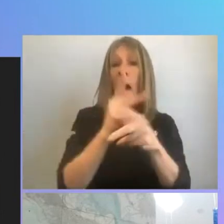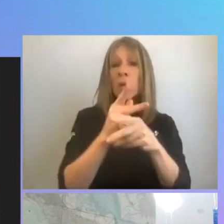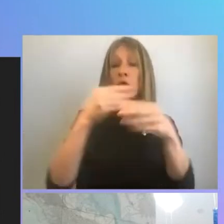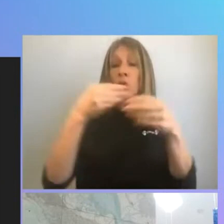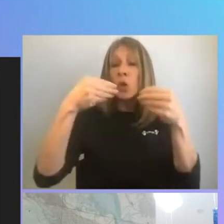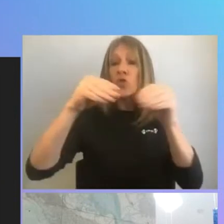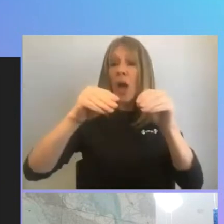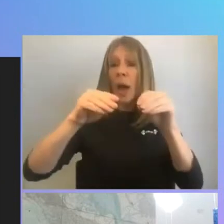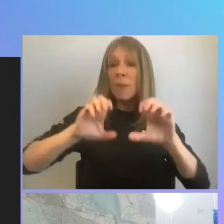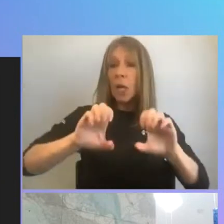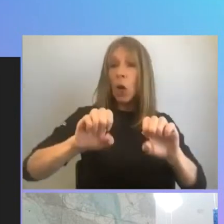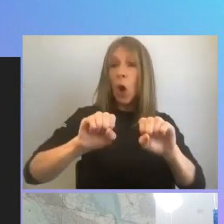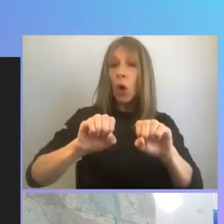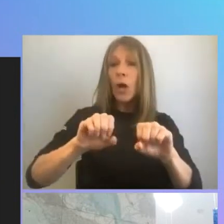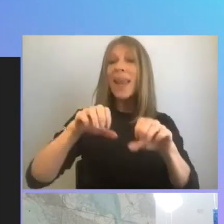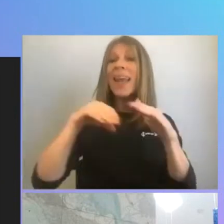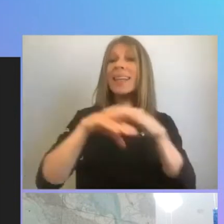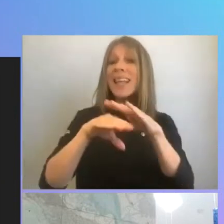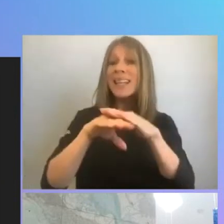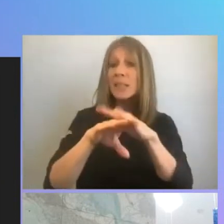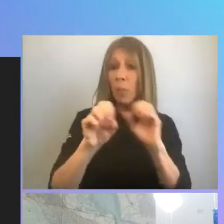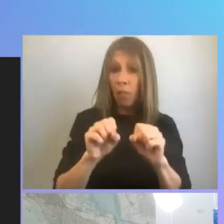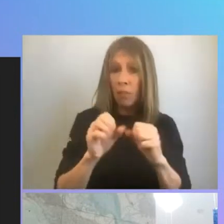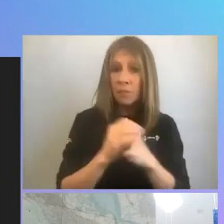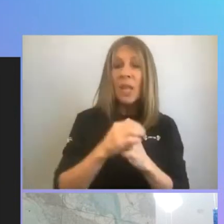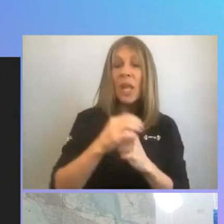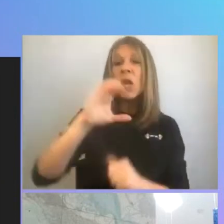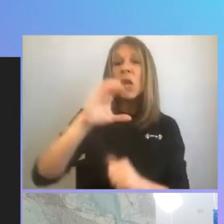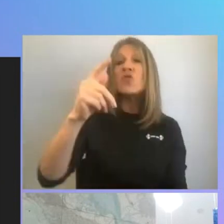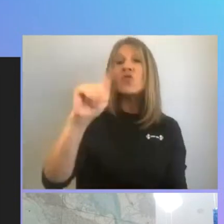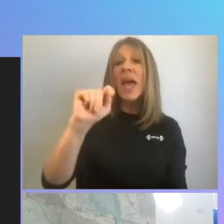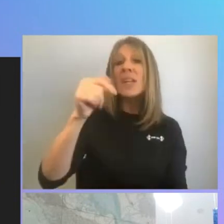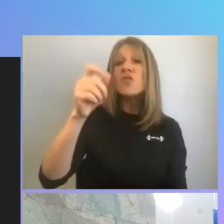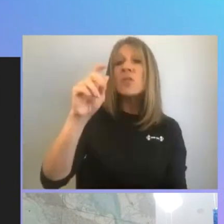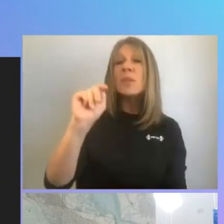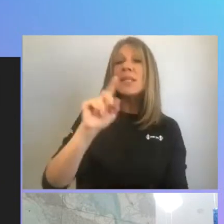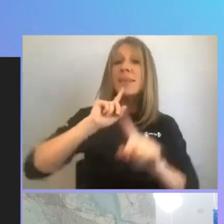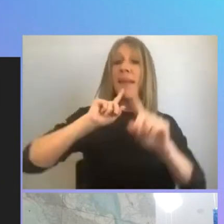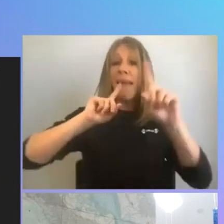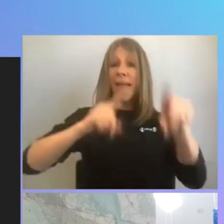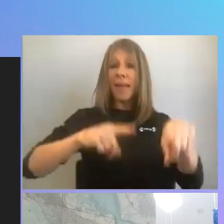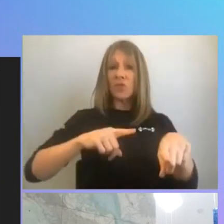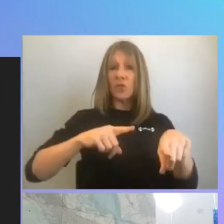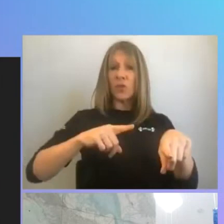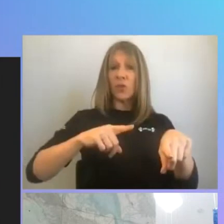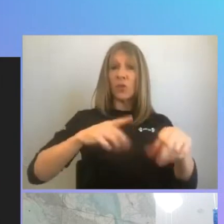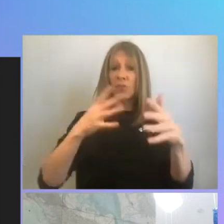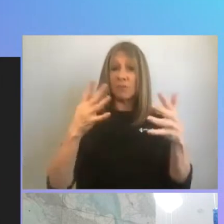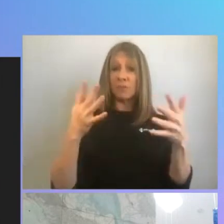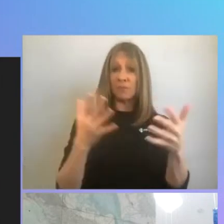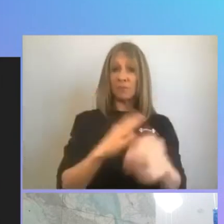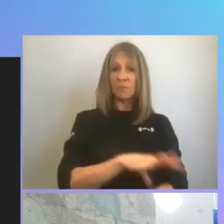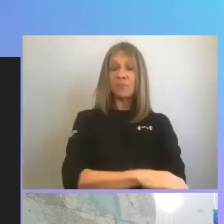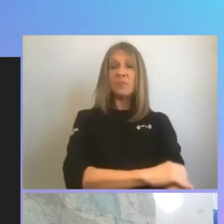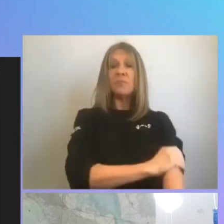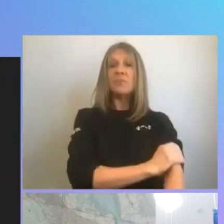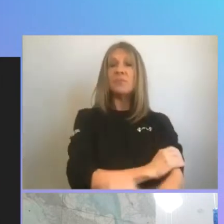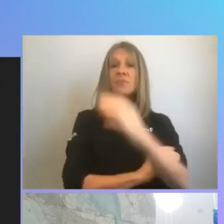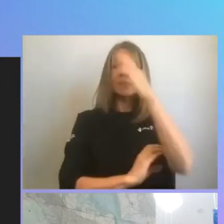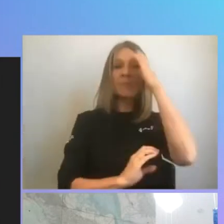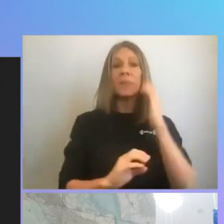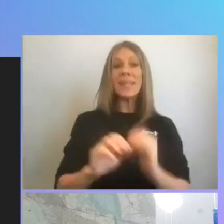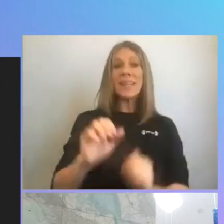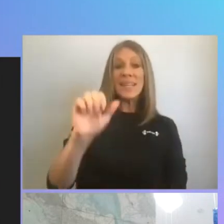cart accessible? And ChatGPT answered with 10